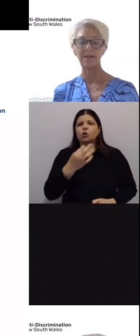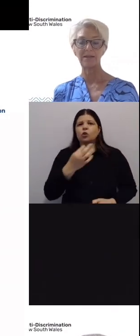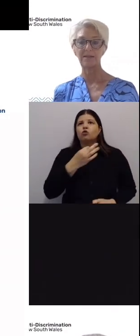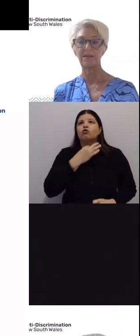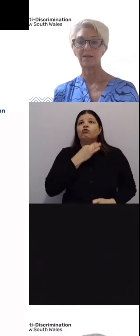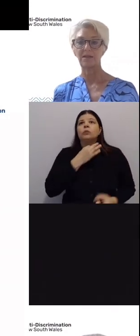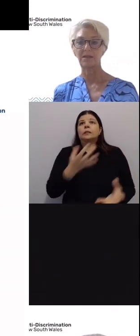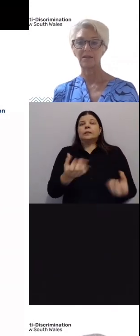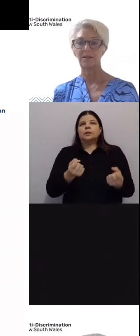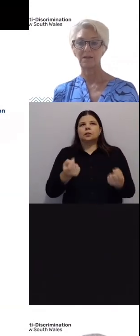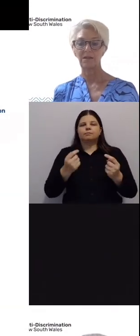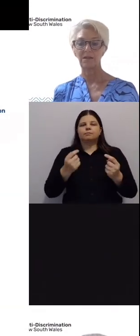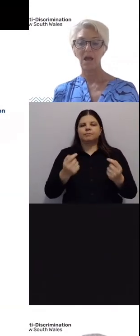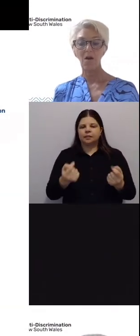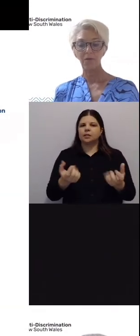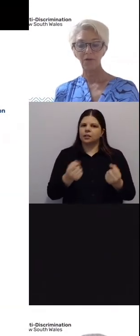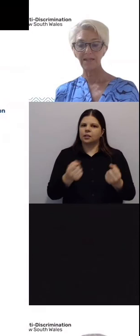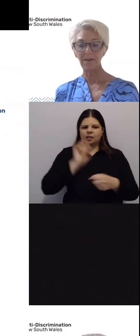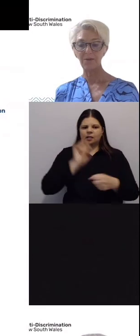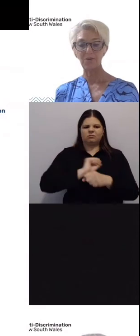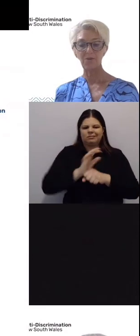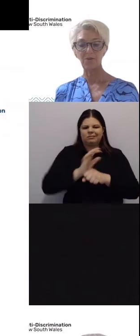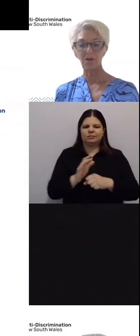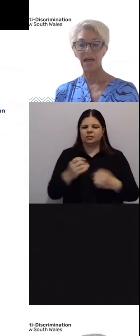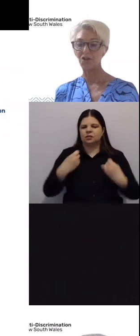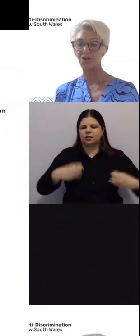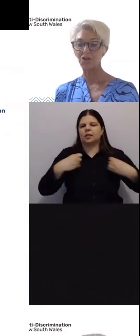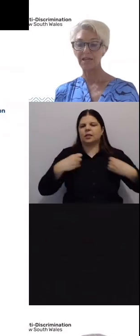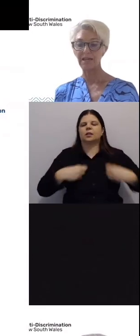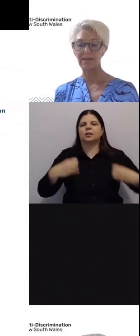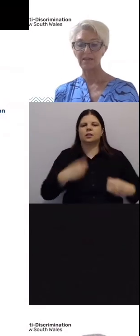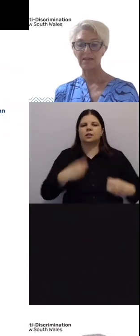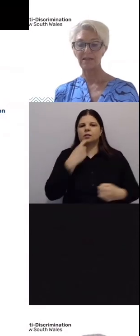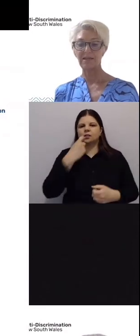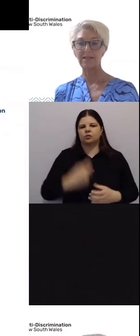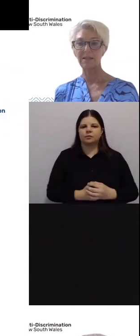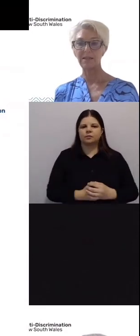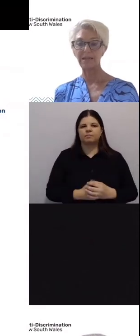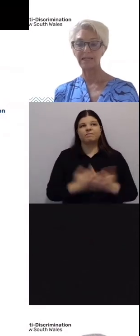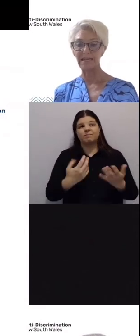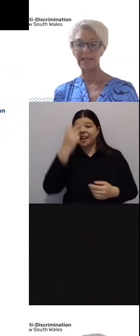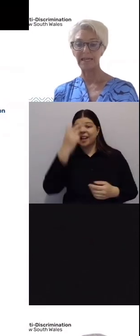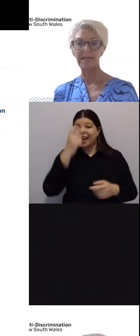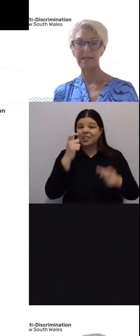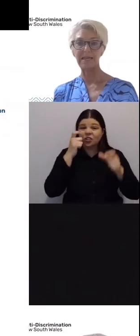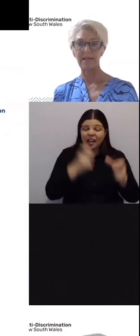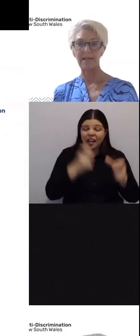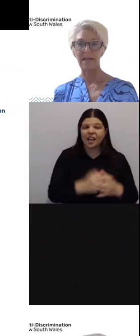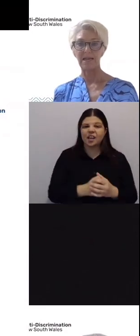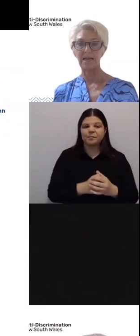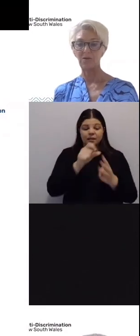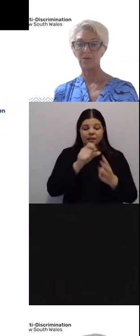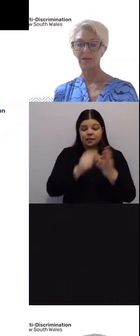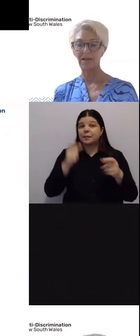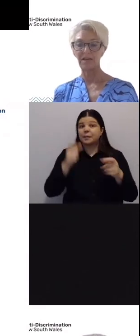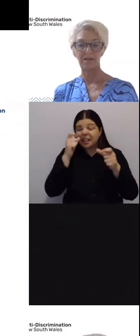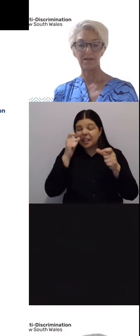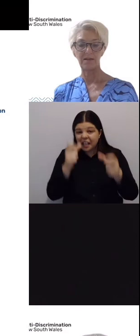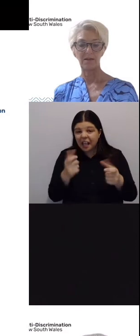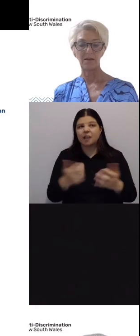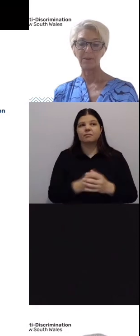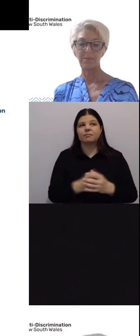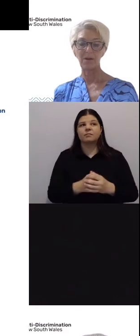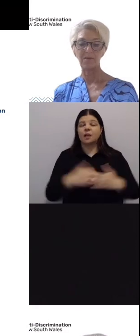health impacts. For example, aged care, disability care,